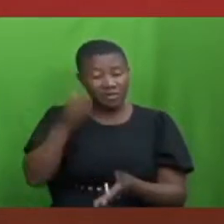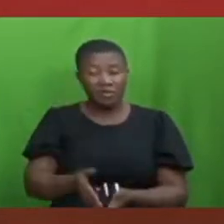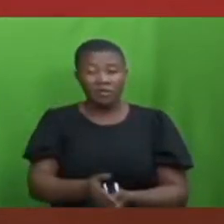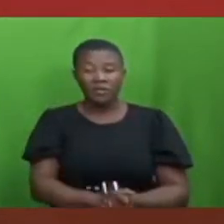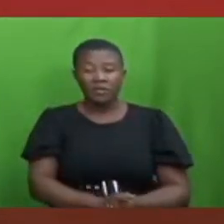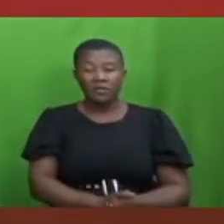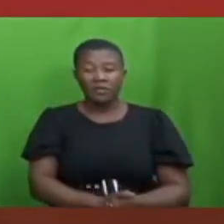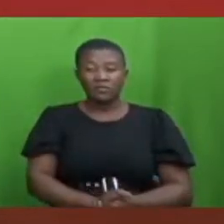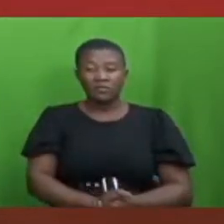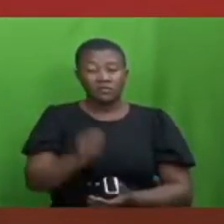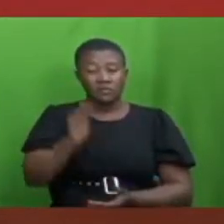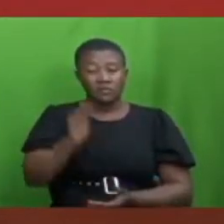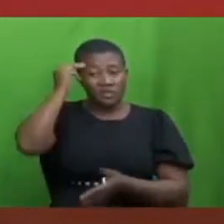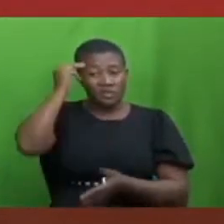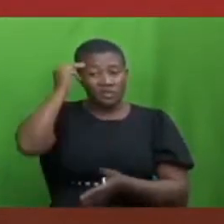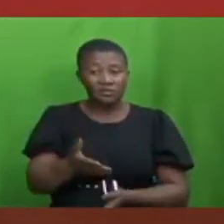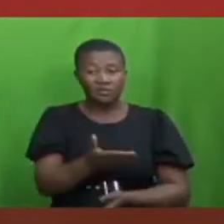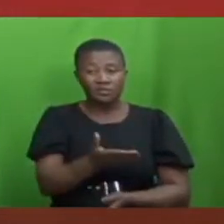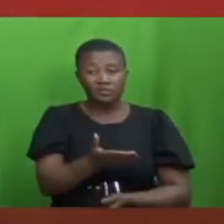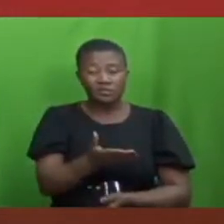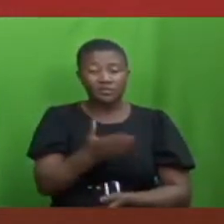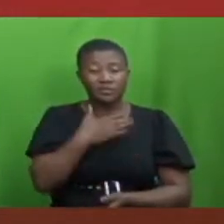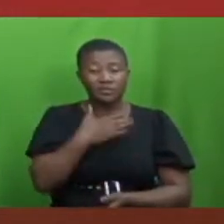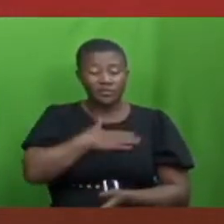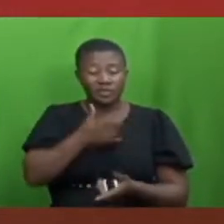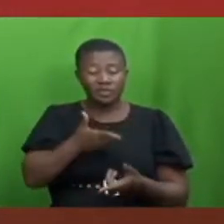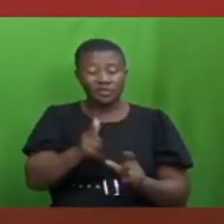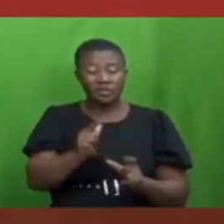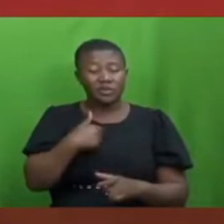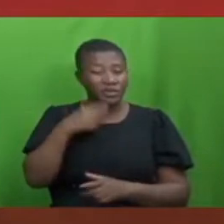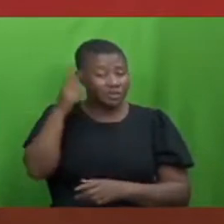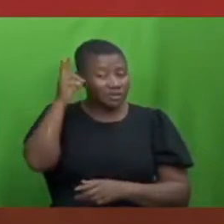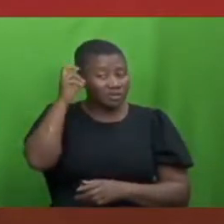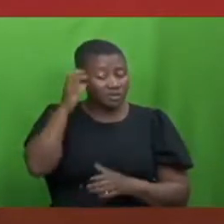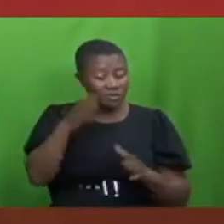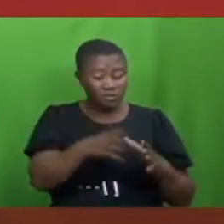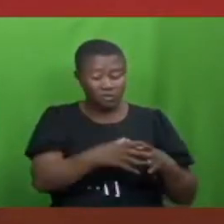I want to listen to leadership before I come to the minister.